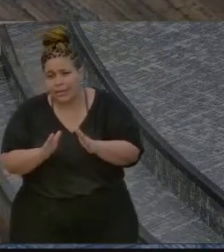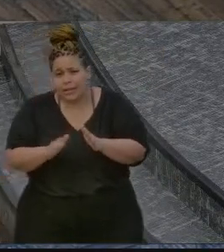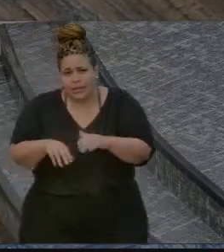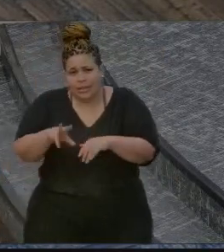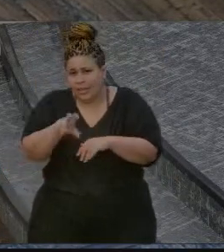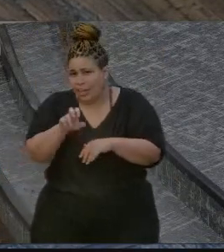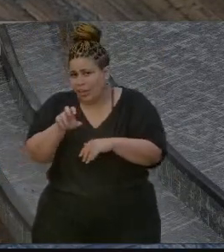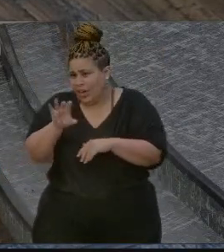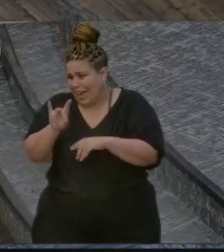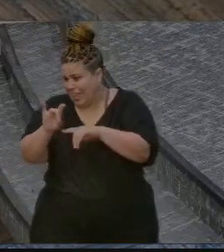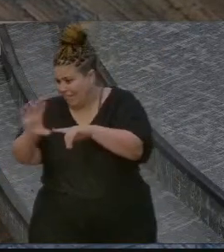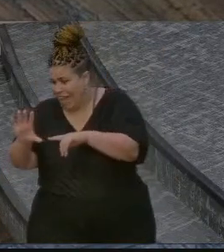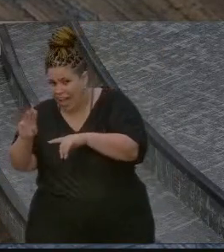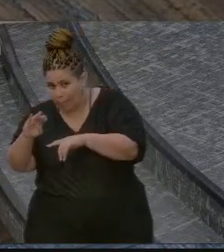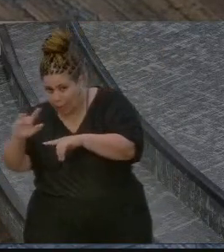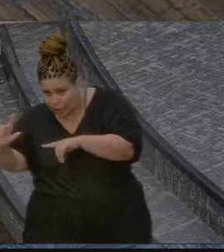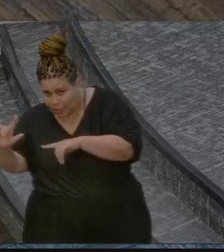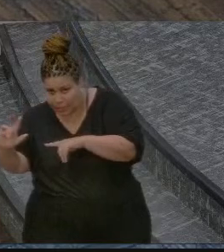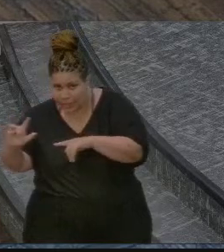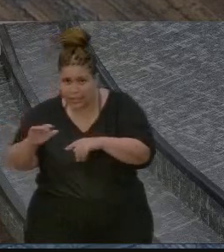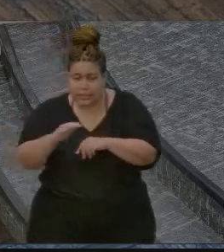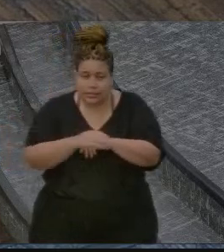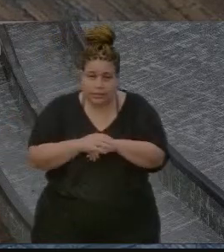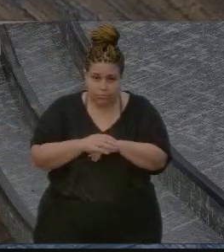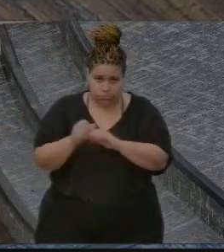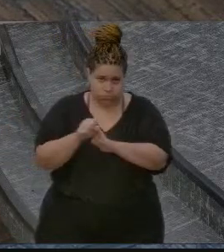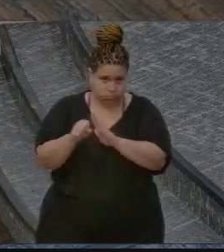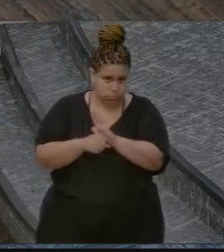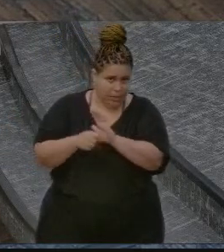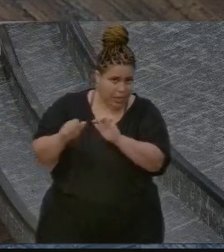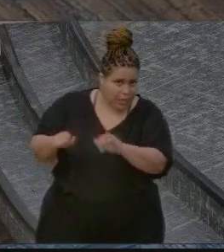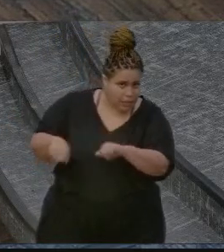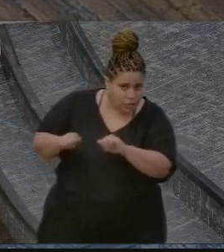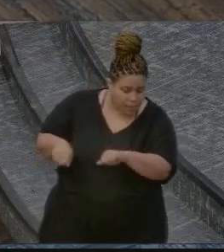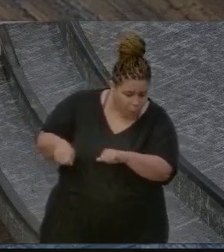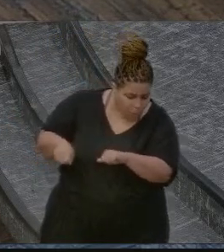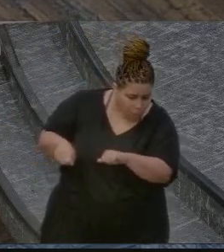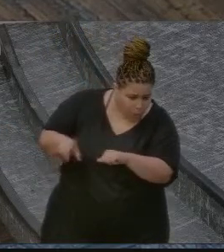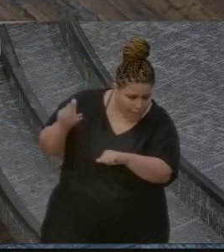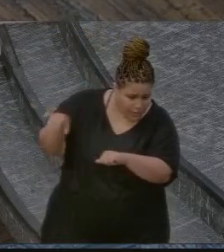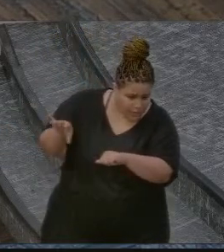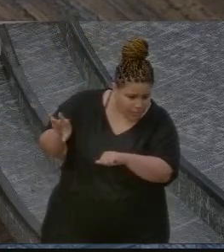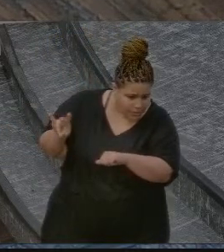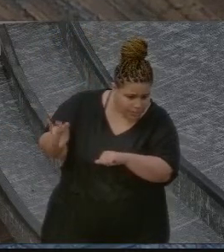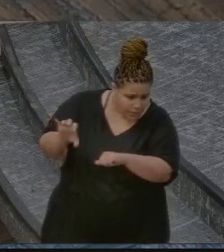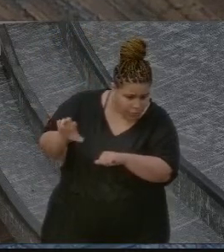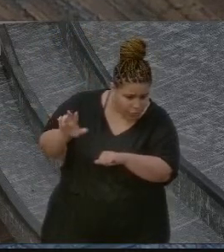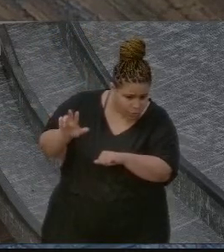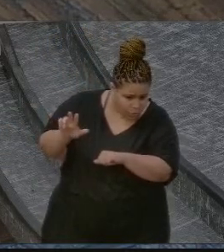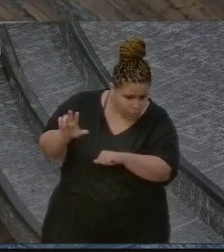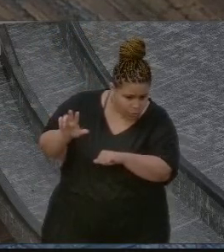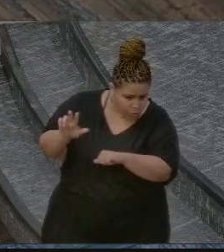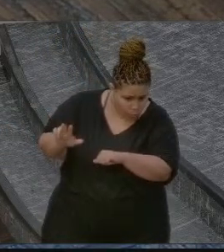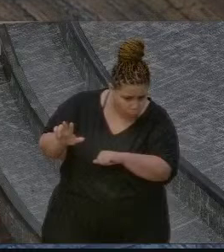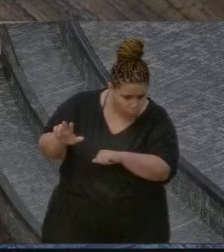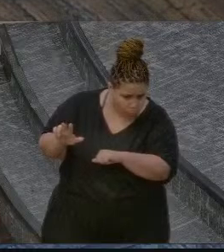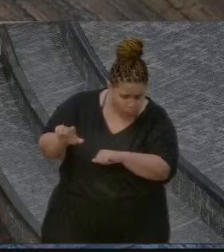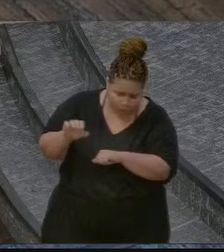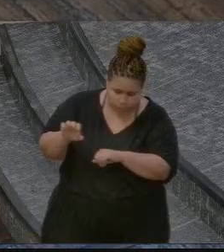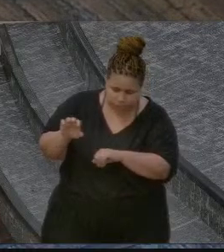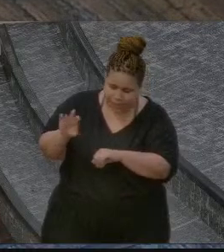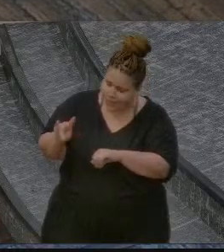$4,331,385. Right. And then state eligible, we're asking them to hold the 728, or are we asking them to